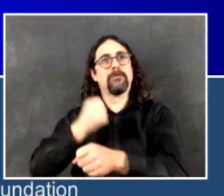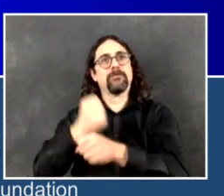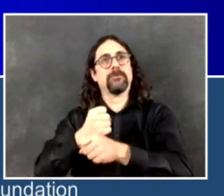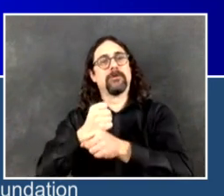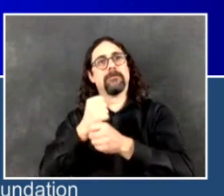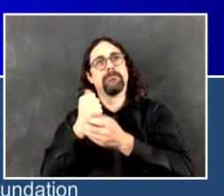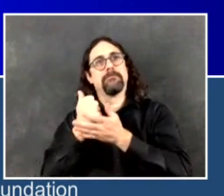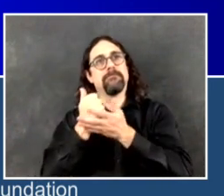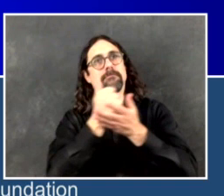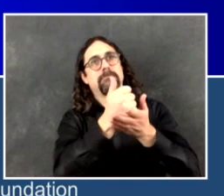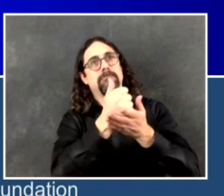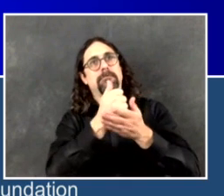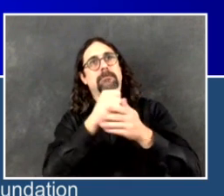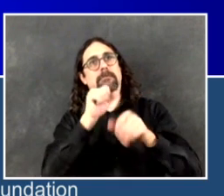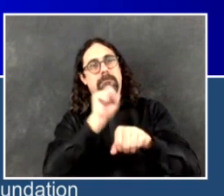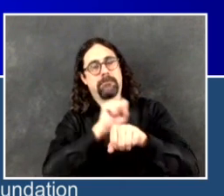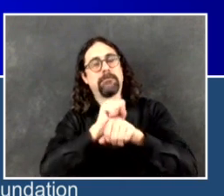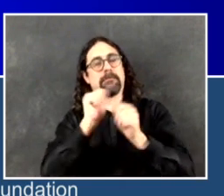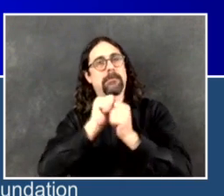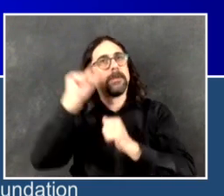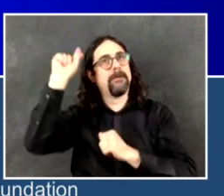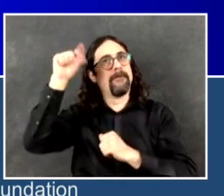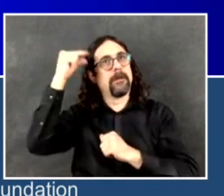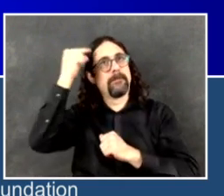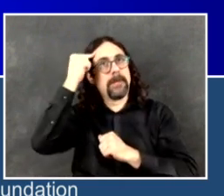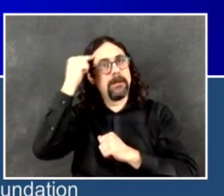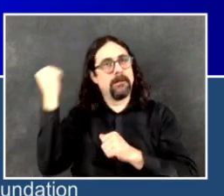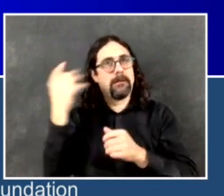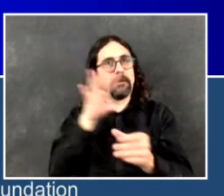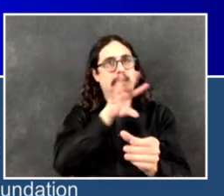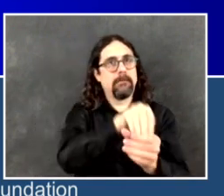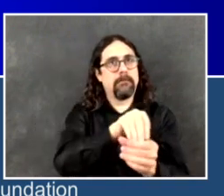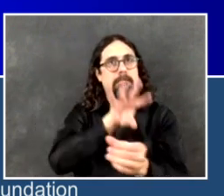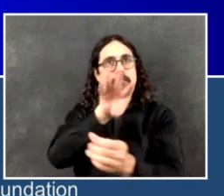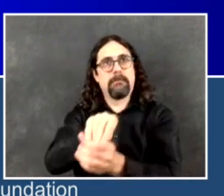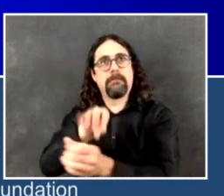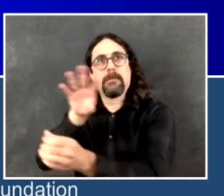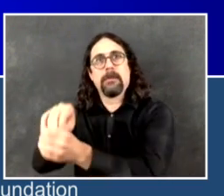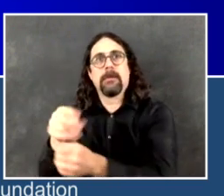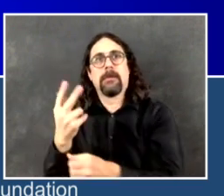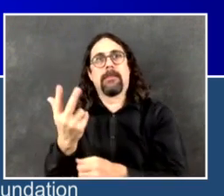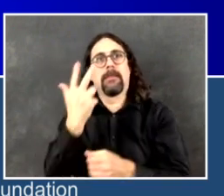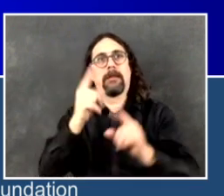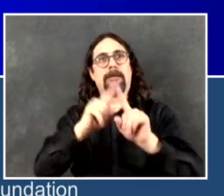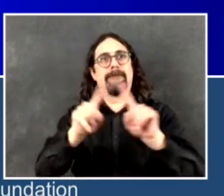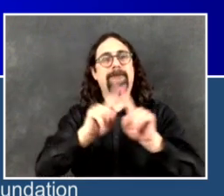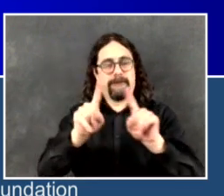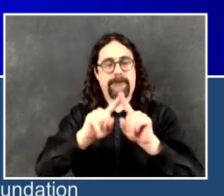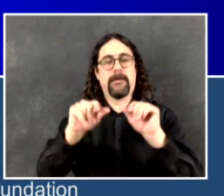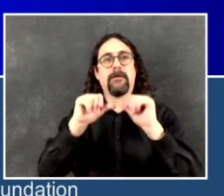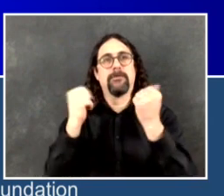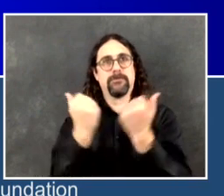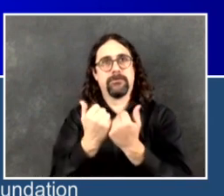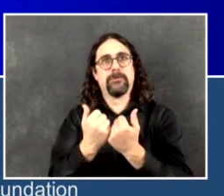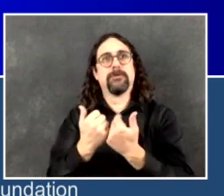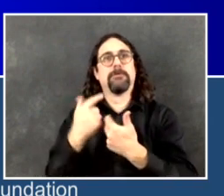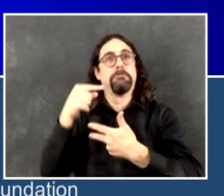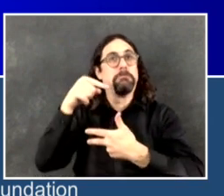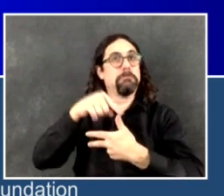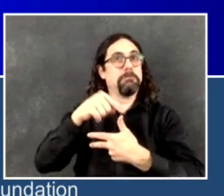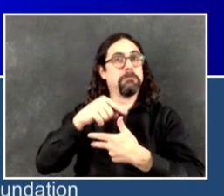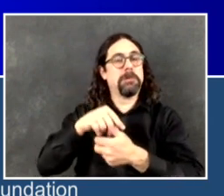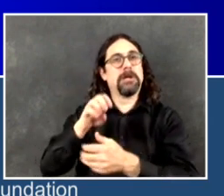led various times our Economic Development Corporation, our Small Business Services Department, and our Housing